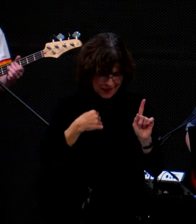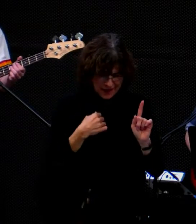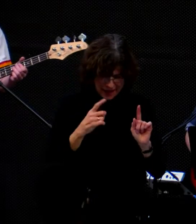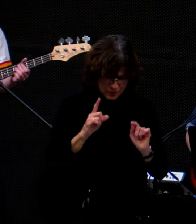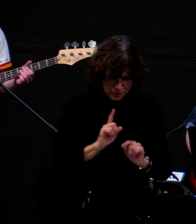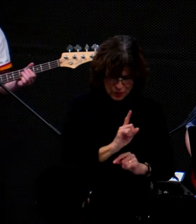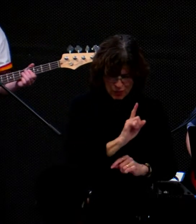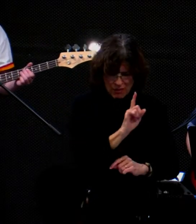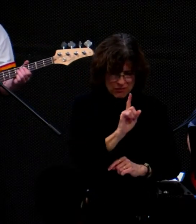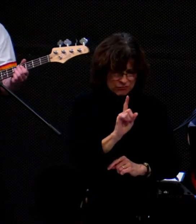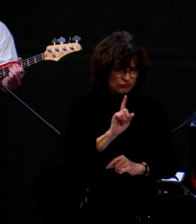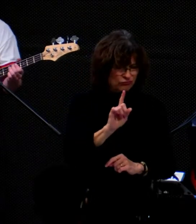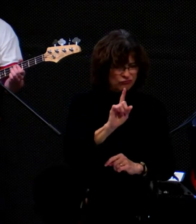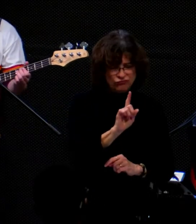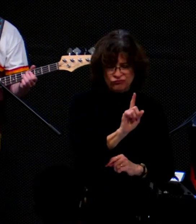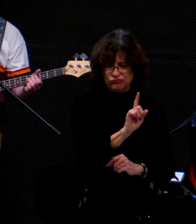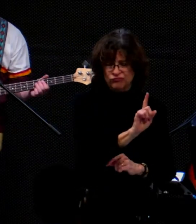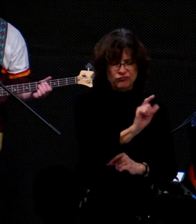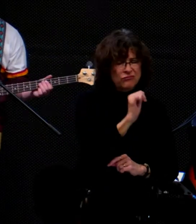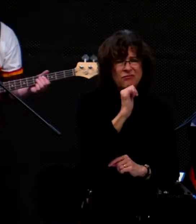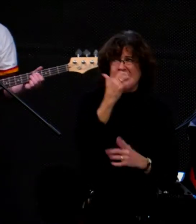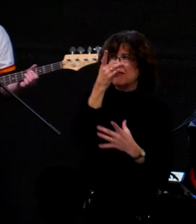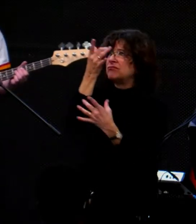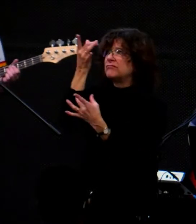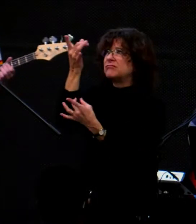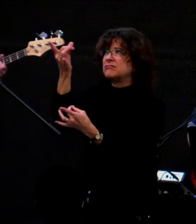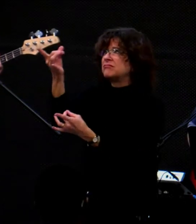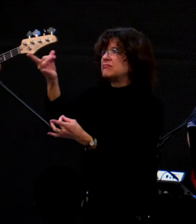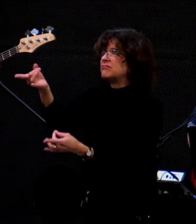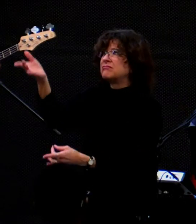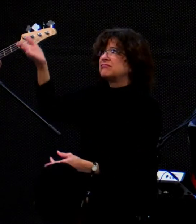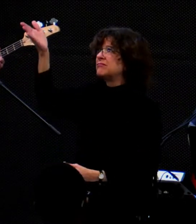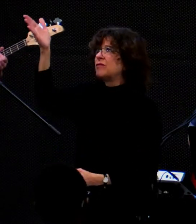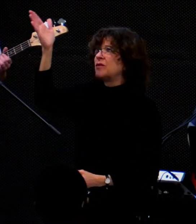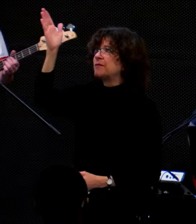wandering from the fold of God.